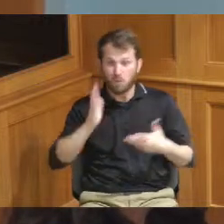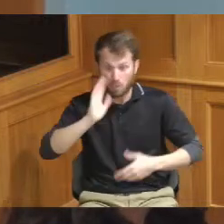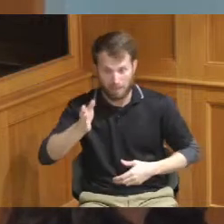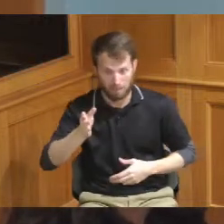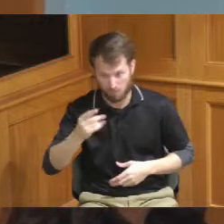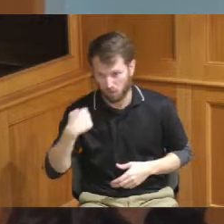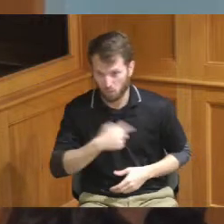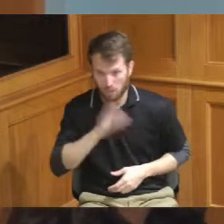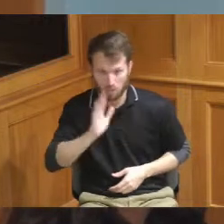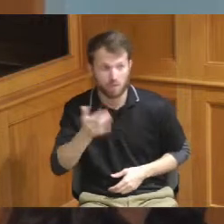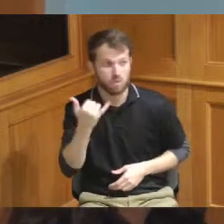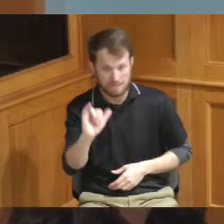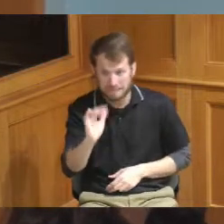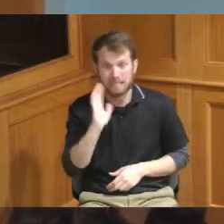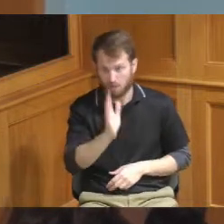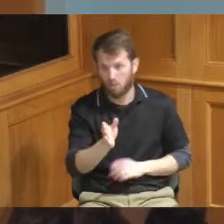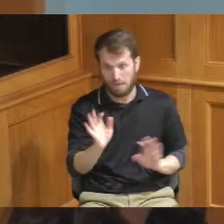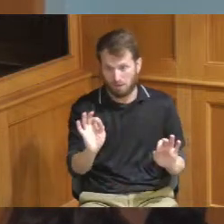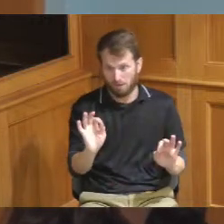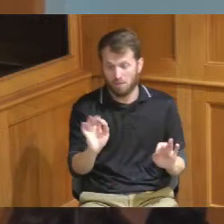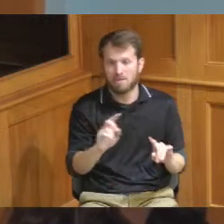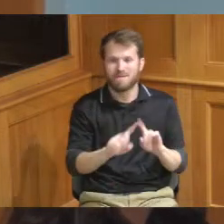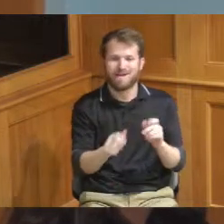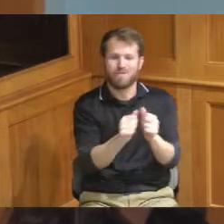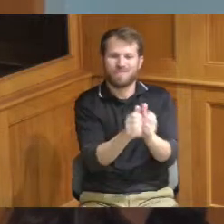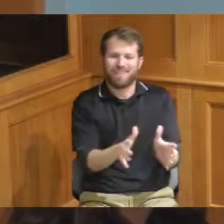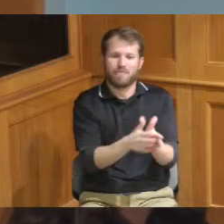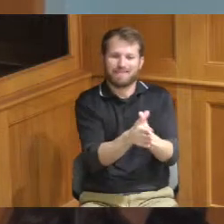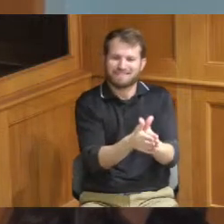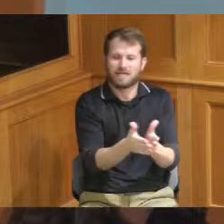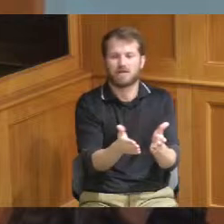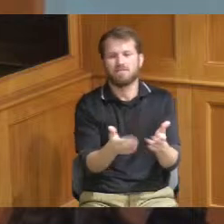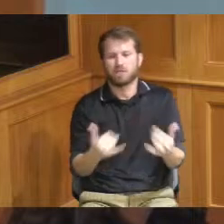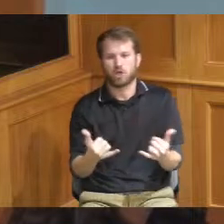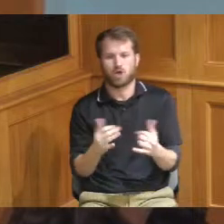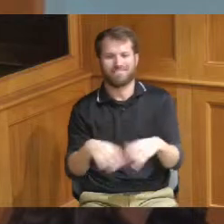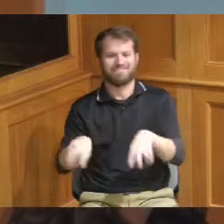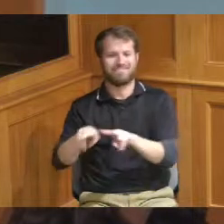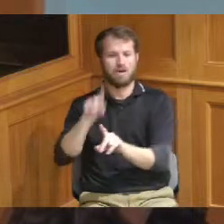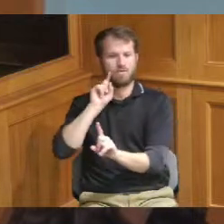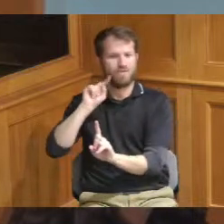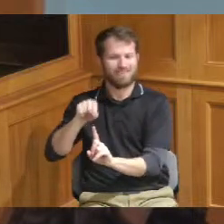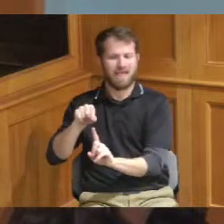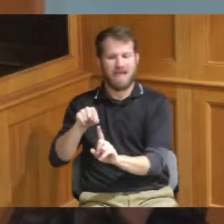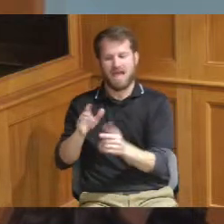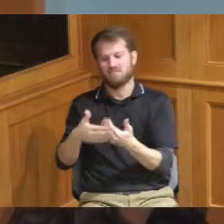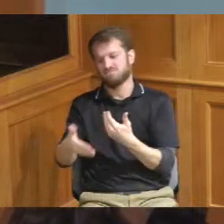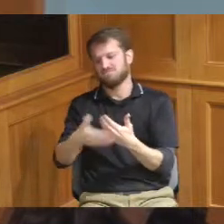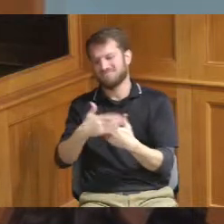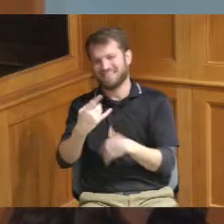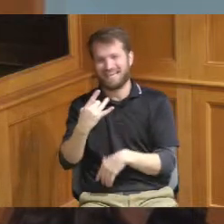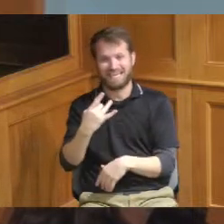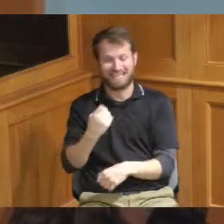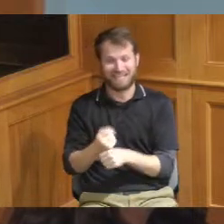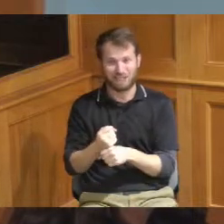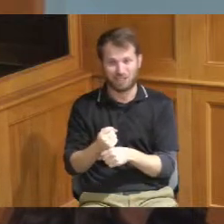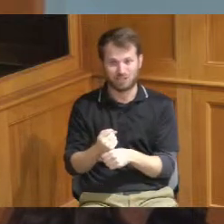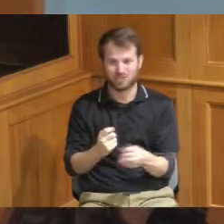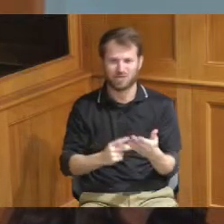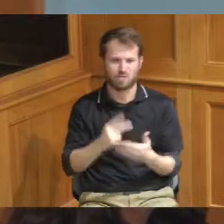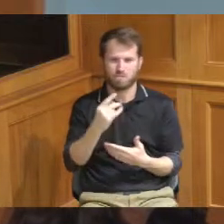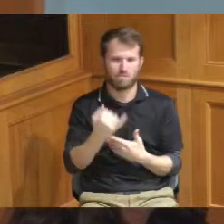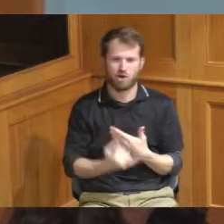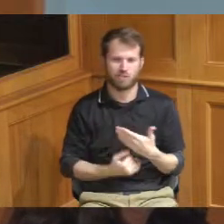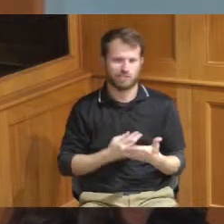up anyway. But without the incentives and the present value of what those are over the next 8 years, the project